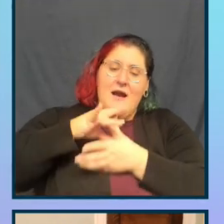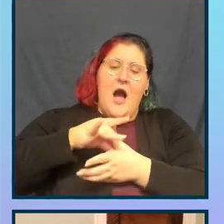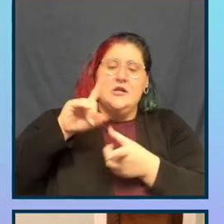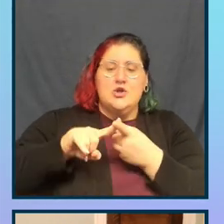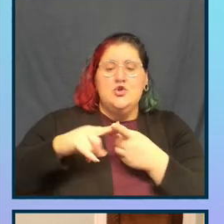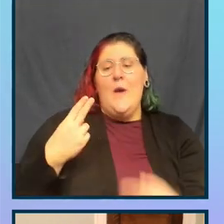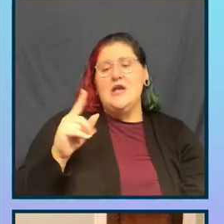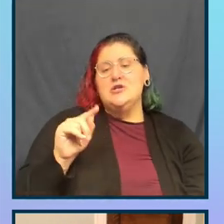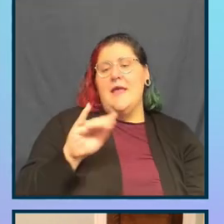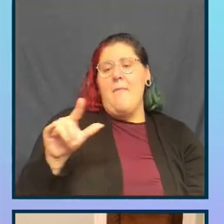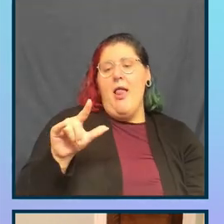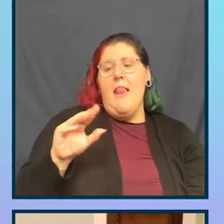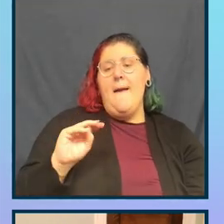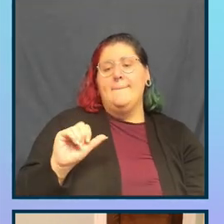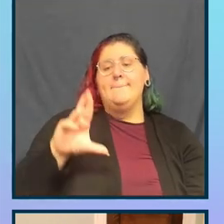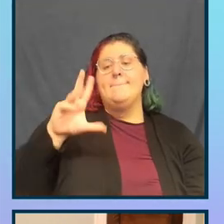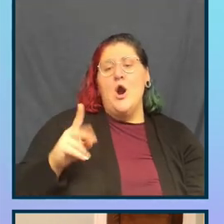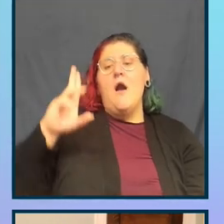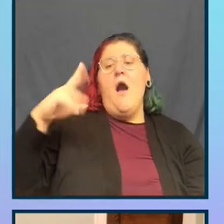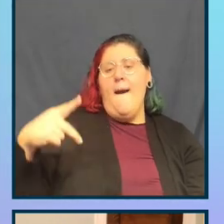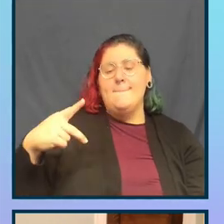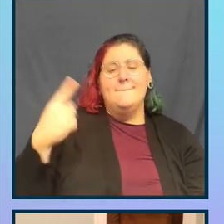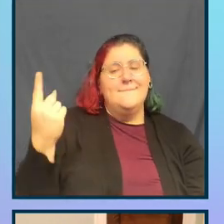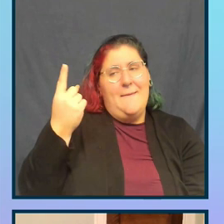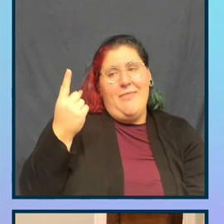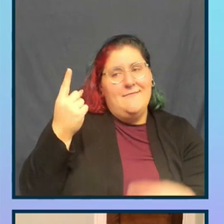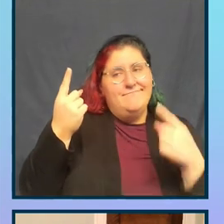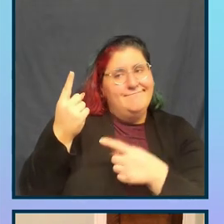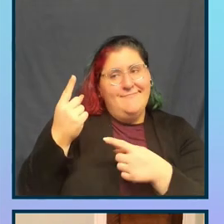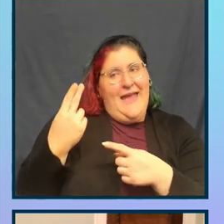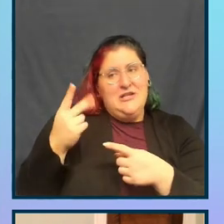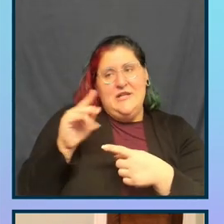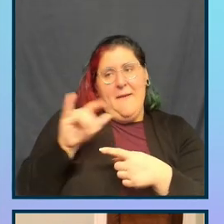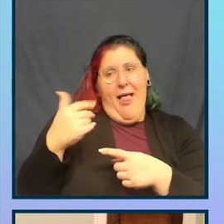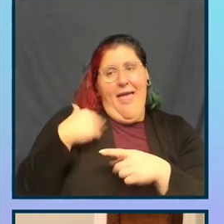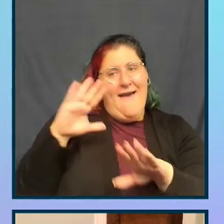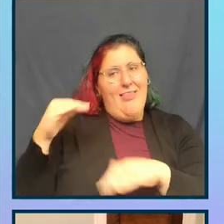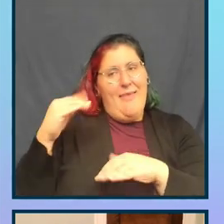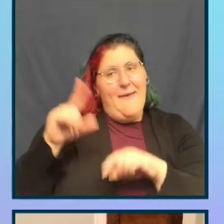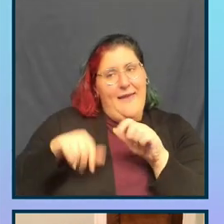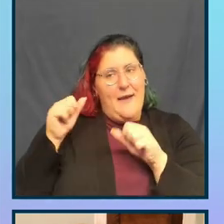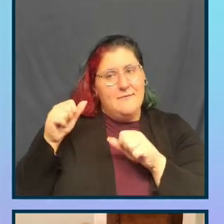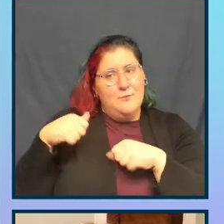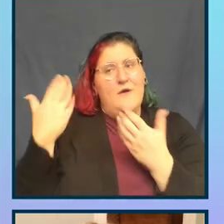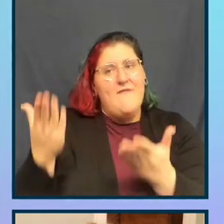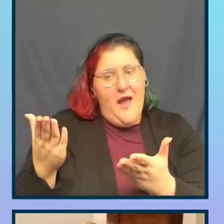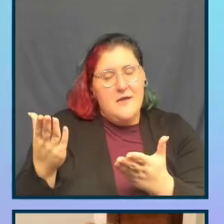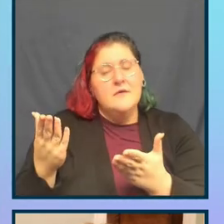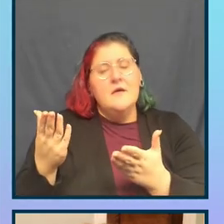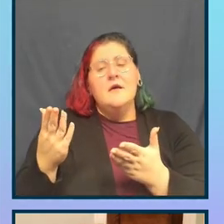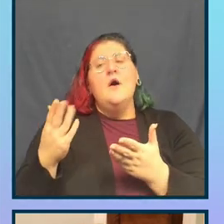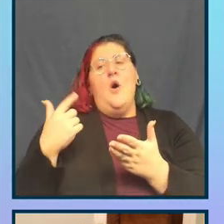HTML cannot provide or does not provide. ARIA was created because there were limitations with HTML when it came